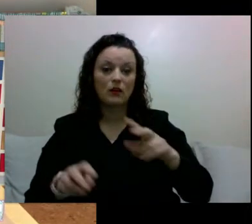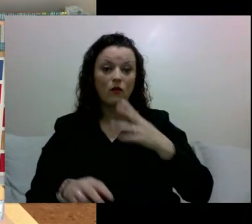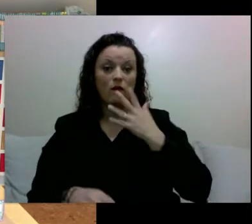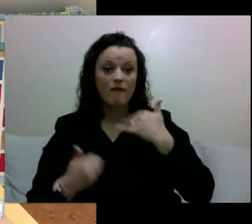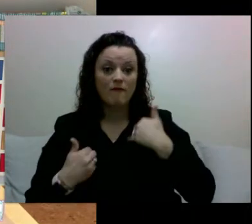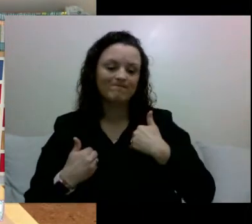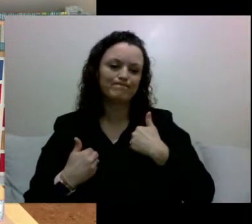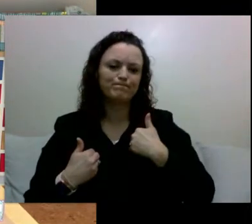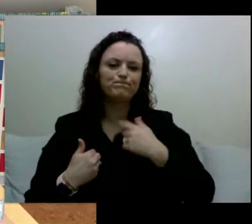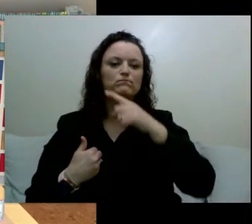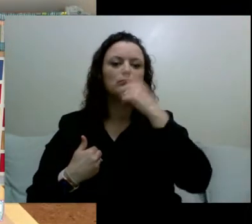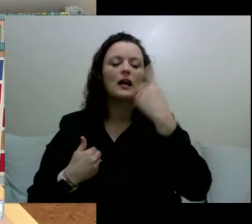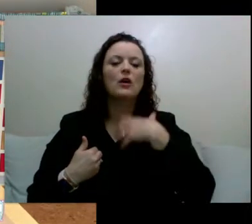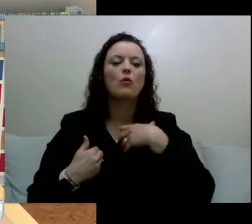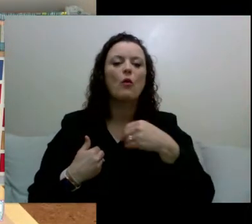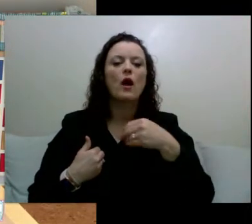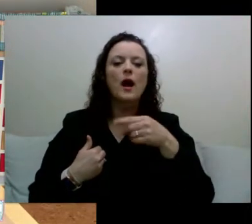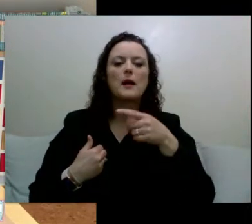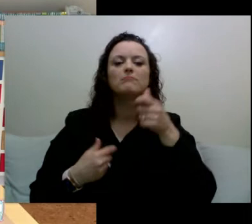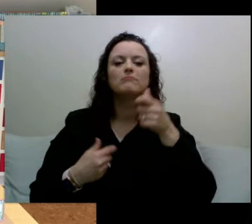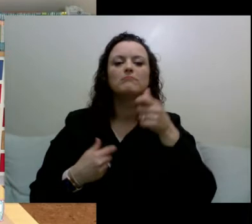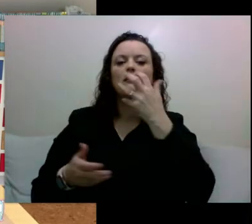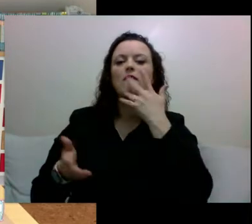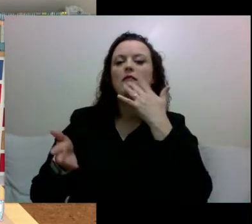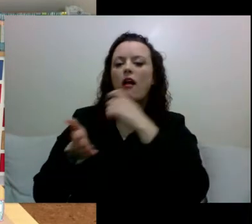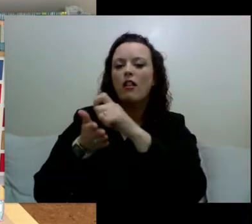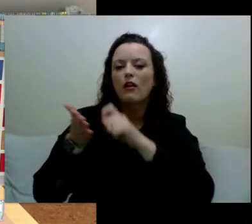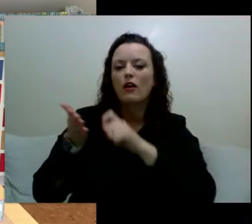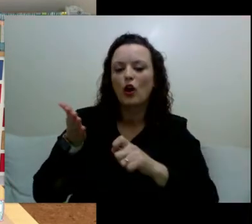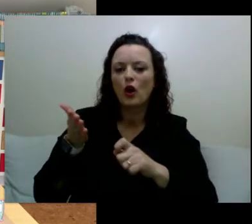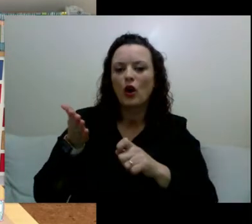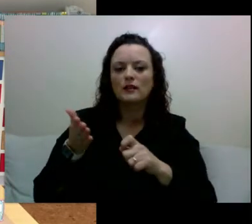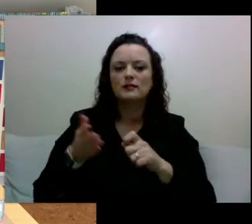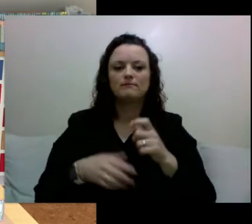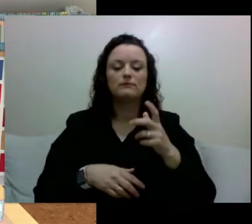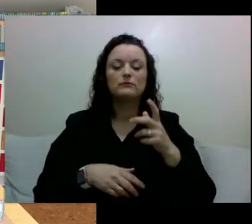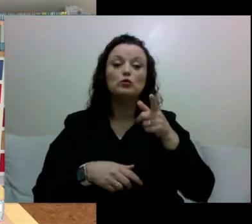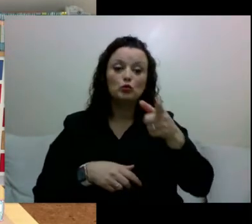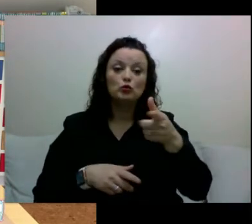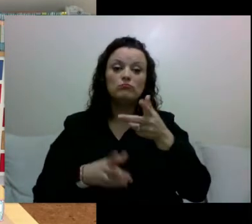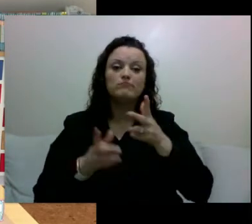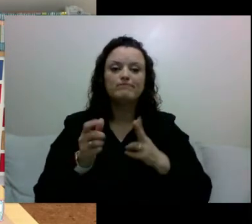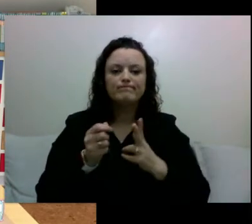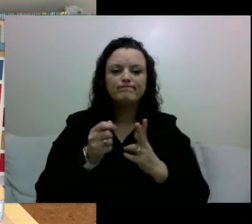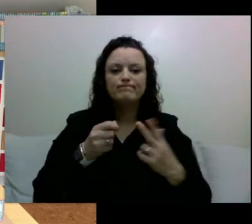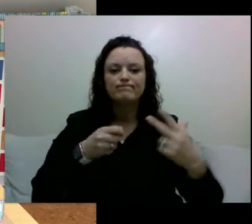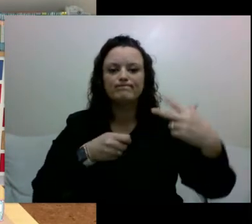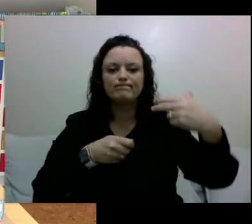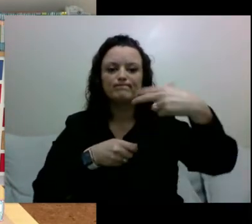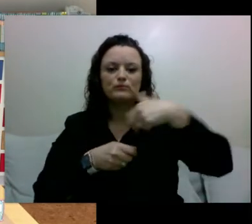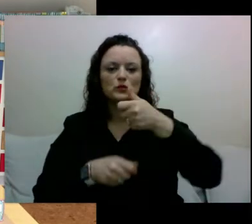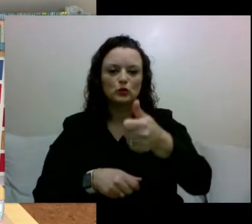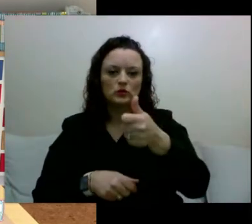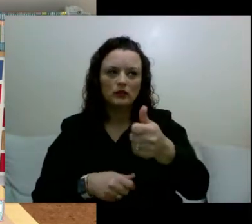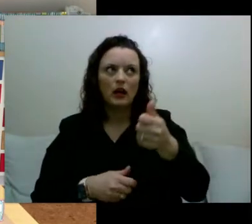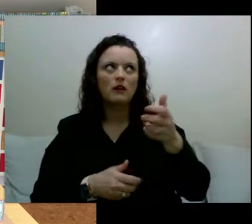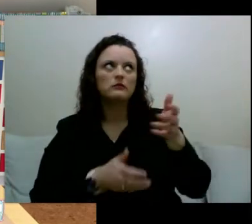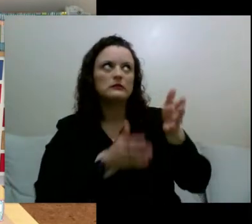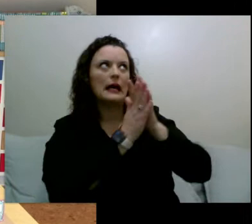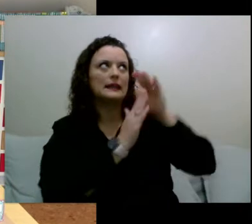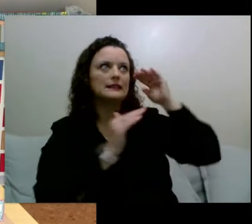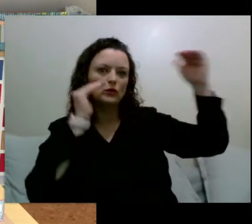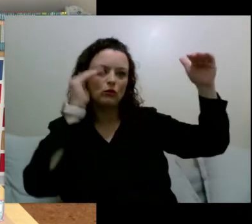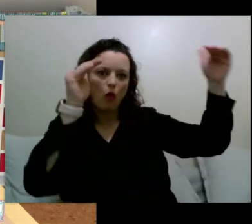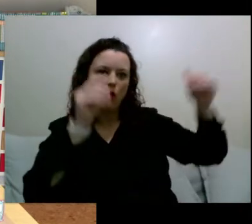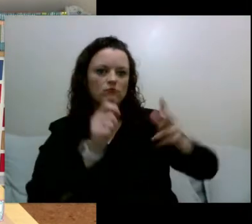not pre-cut like these are, but you can cut them or have someone cut them, and then